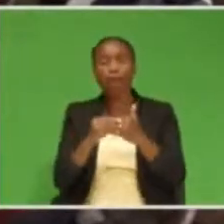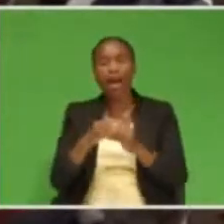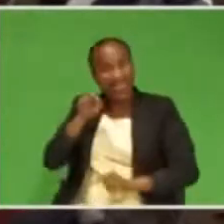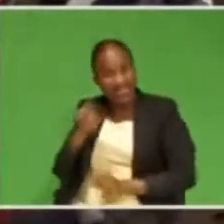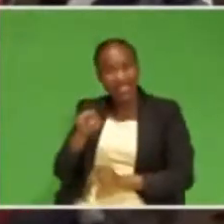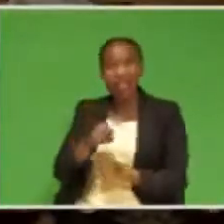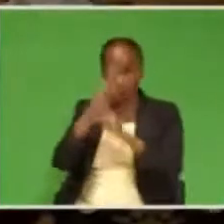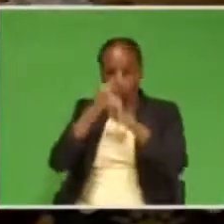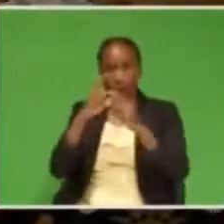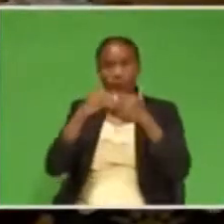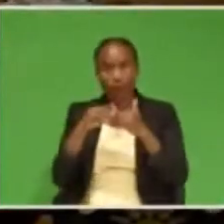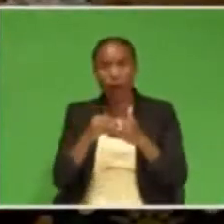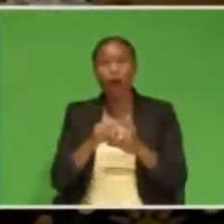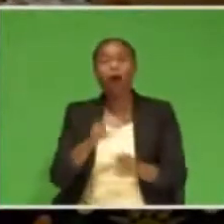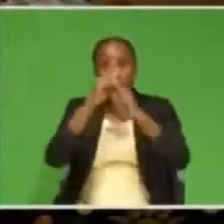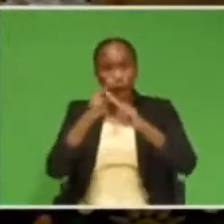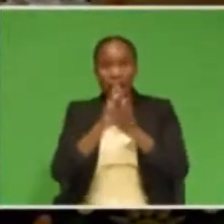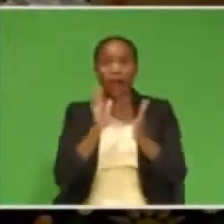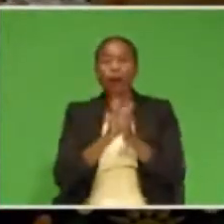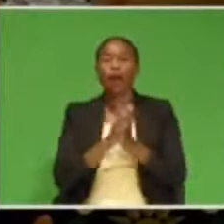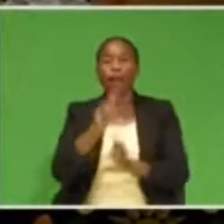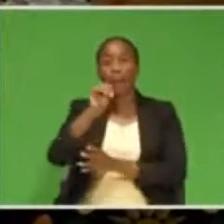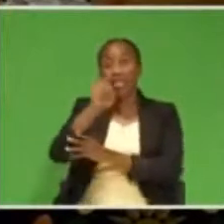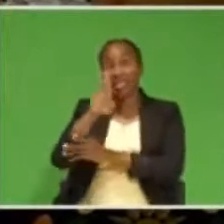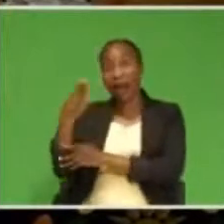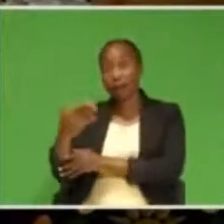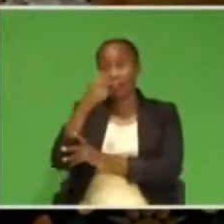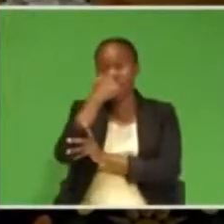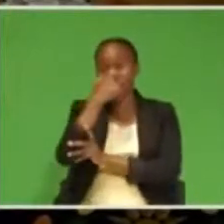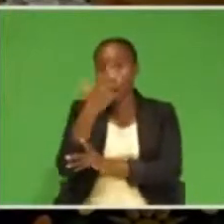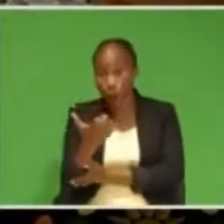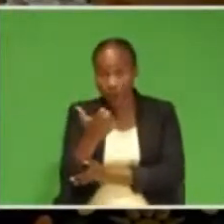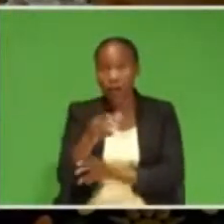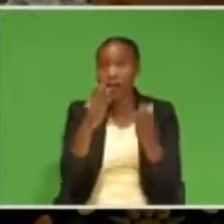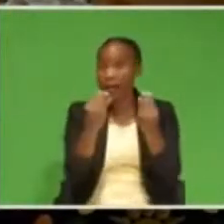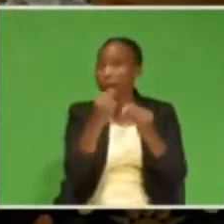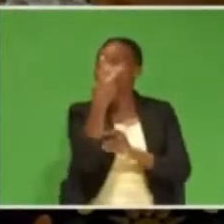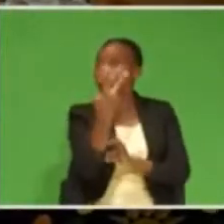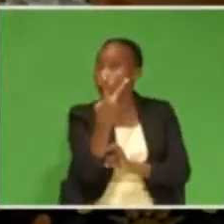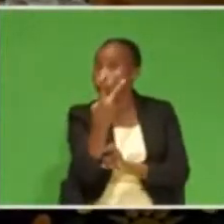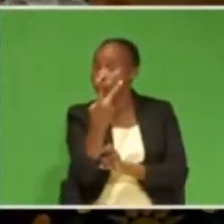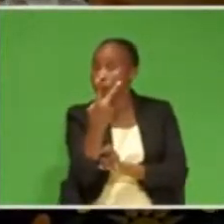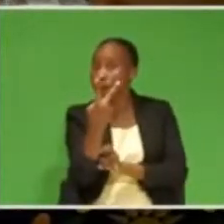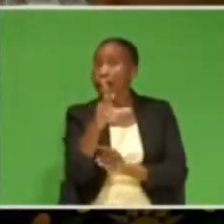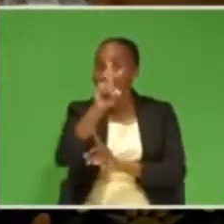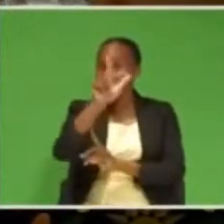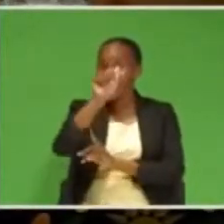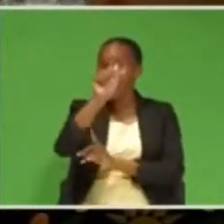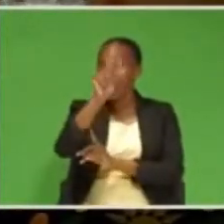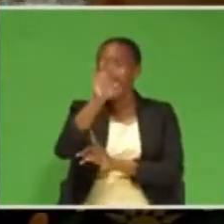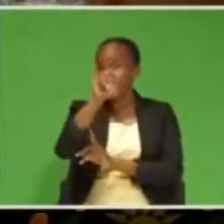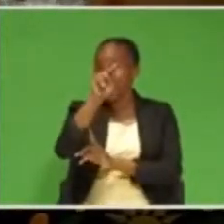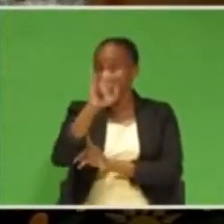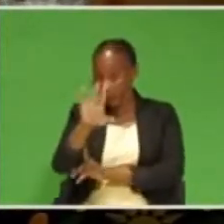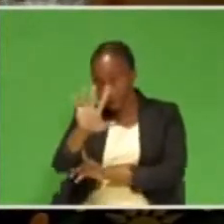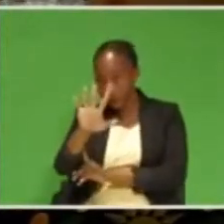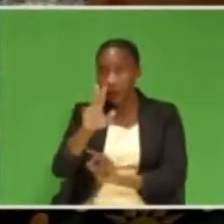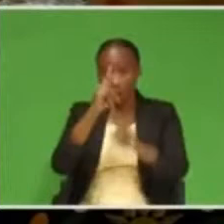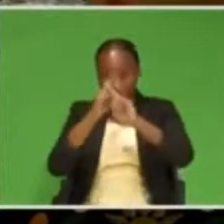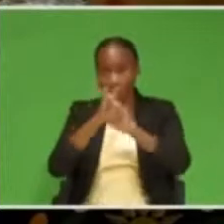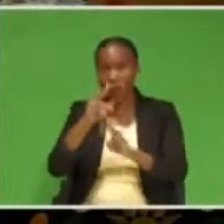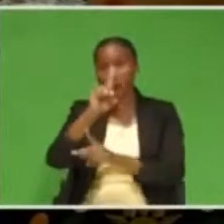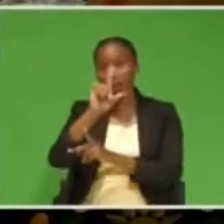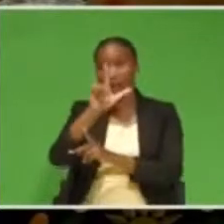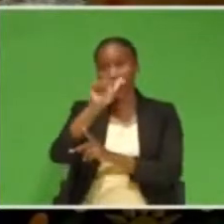honorable Oh, member. Honorable Mr. Ramaphosa. Number two, Yes, Honorable Yes, Dlamini, Yes, Speaker. Honorable Dlamini, Yes,